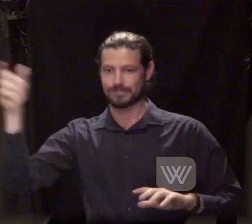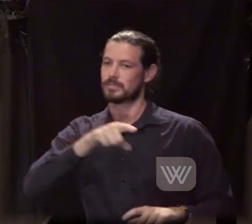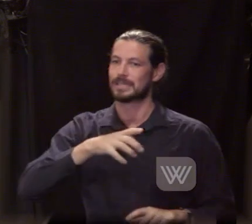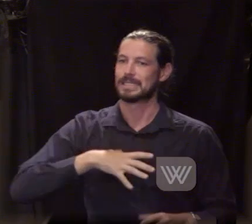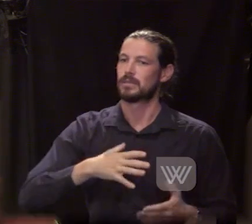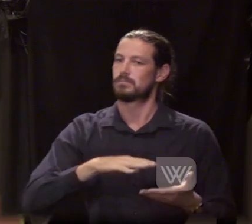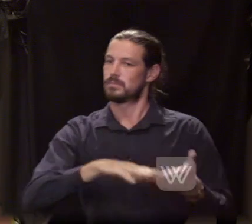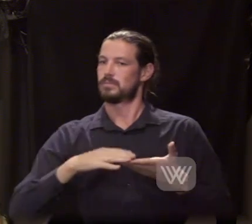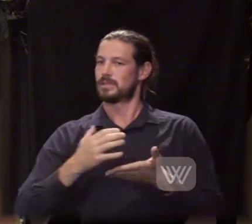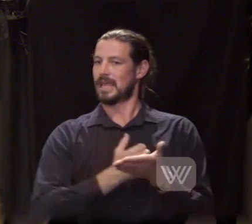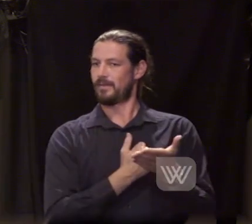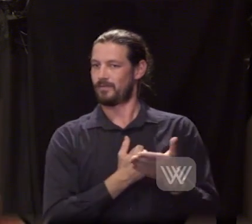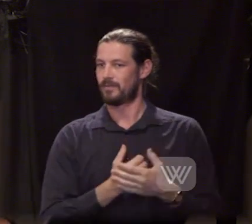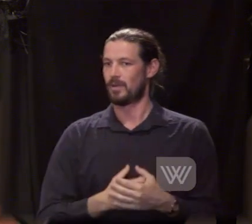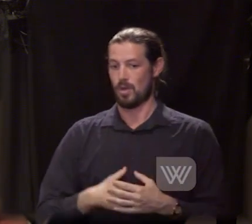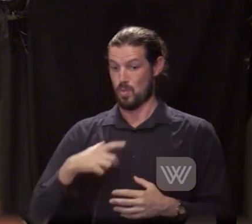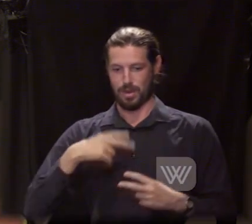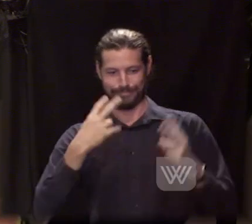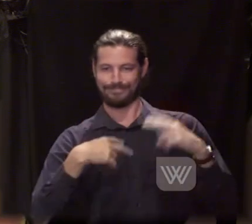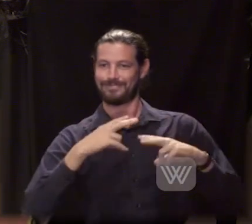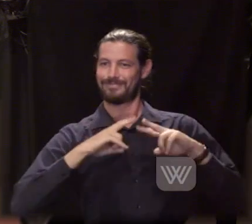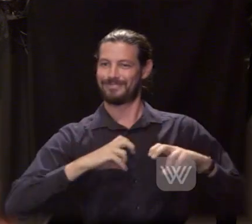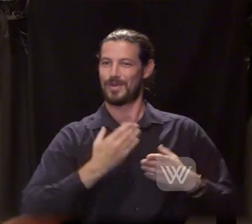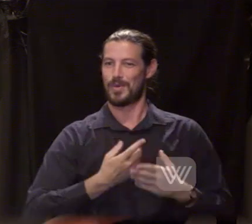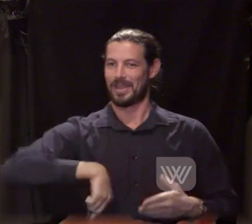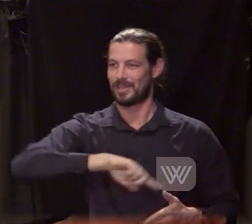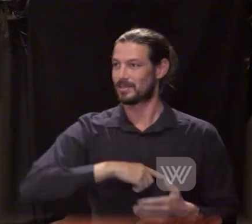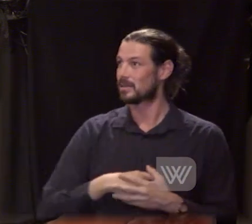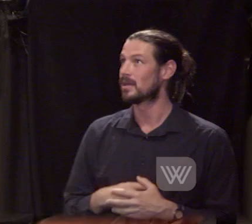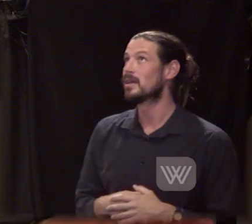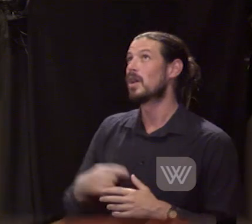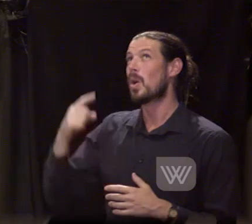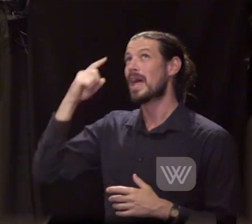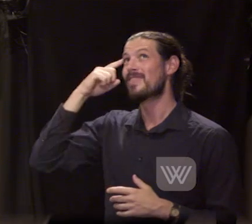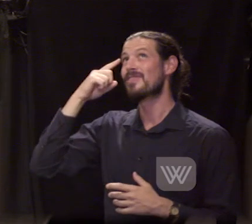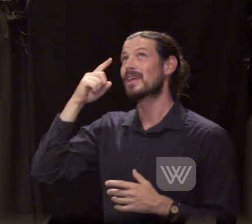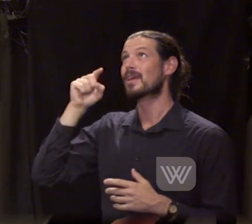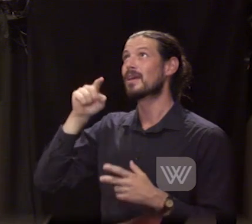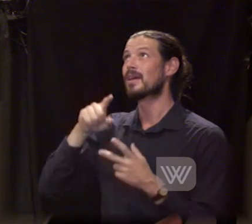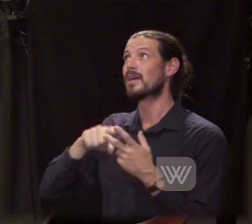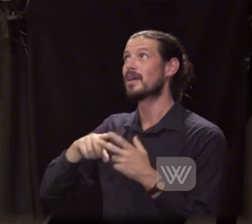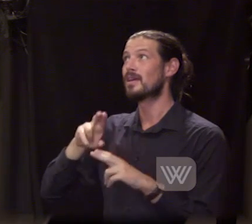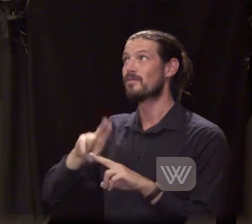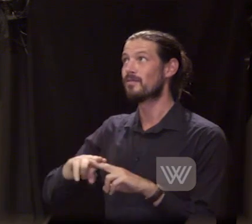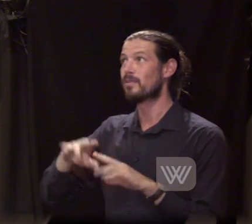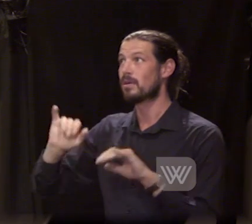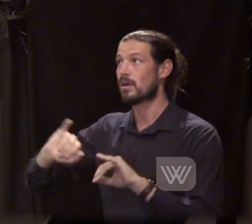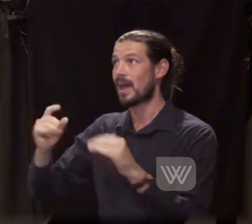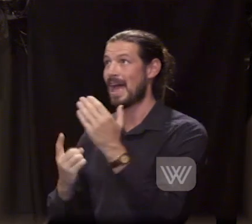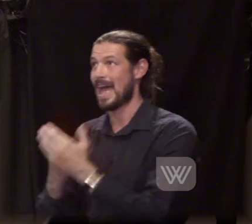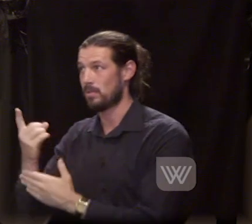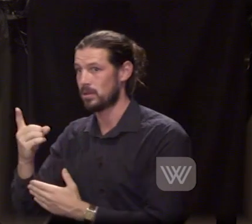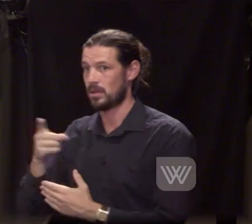so it was close enough that they could rescue us within a day. It's not really a real rescue.